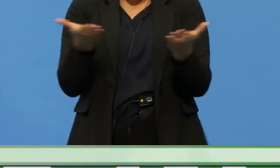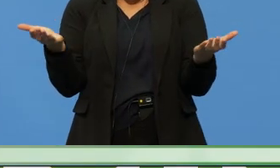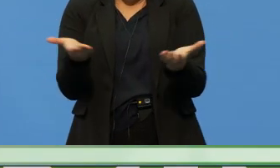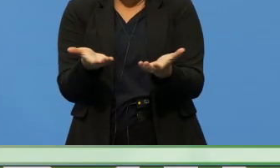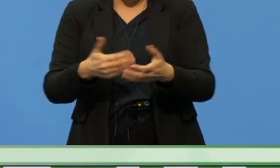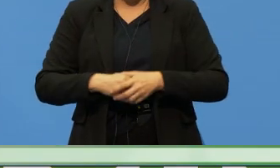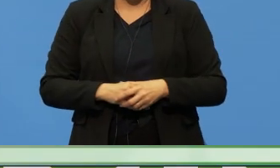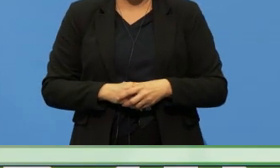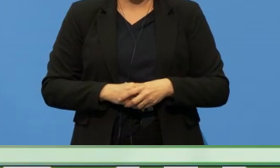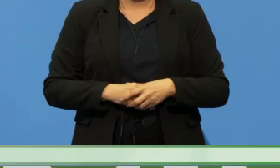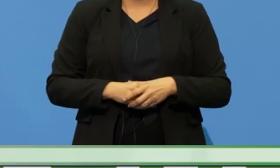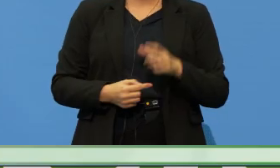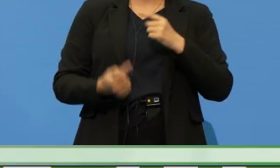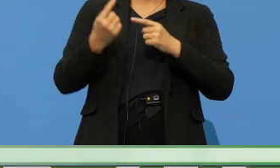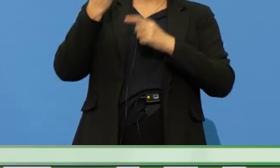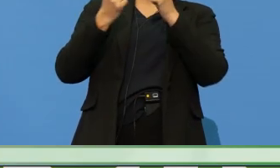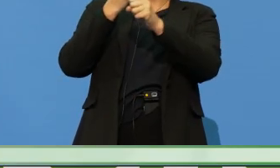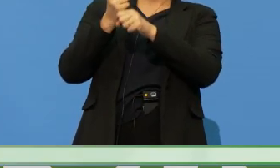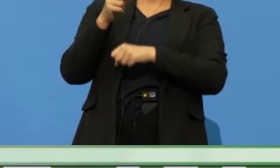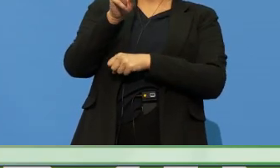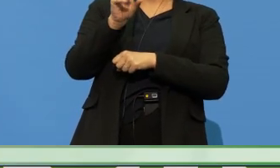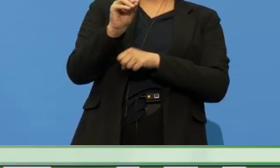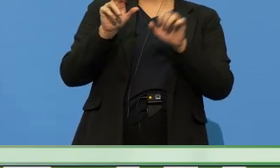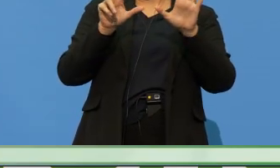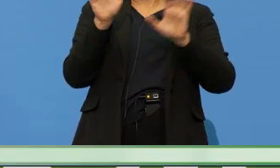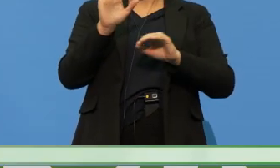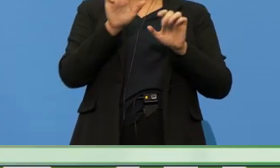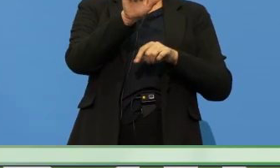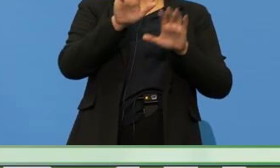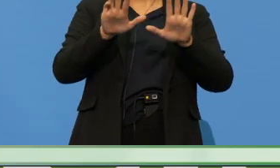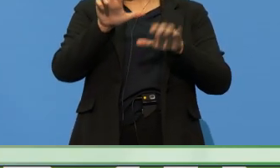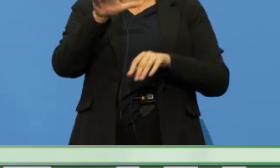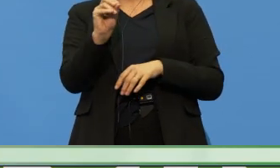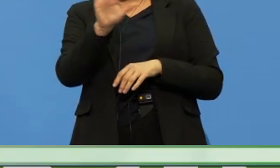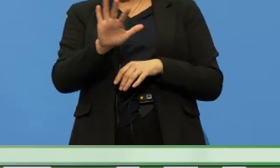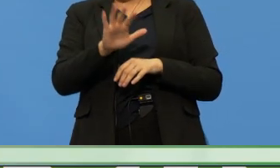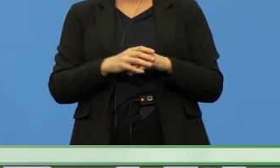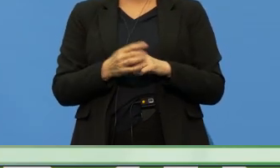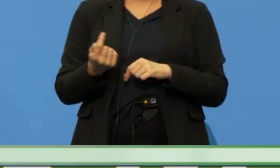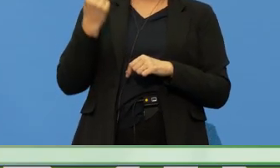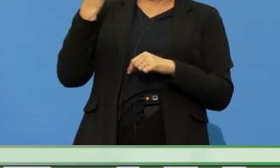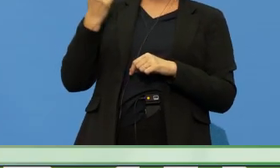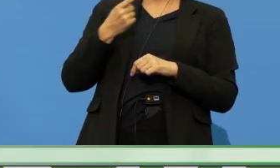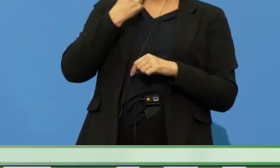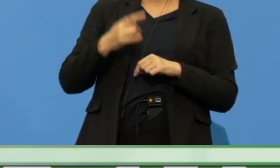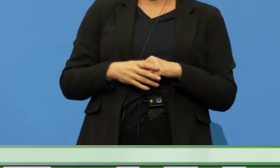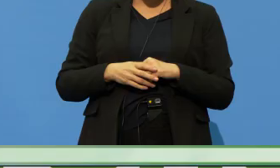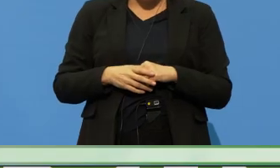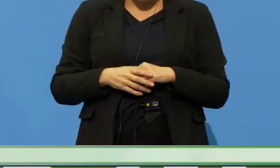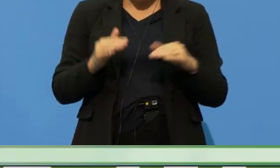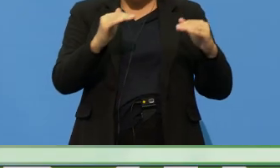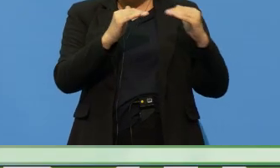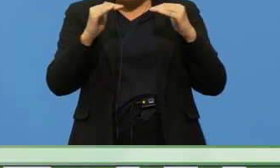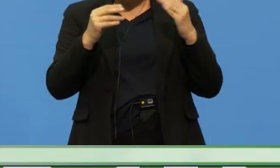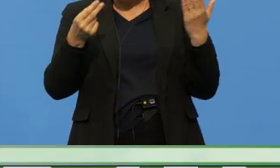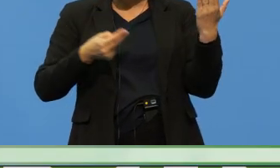said, "Universal design is ultimately about changing attitudes throughout society,